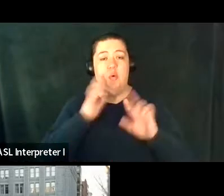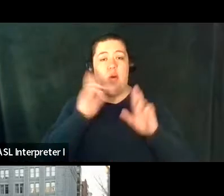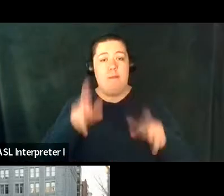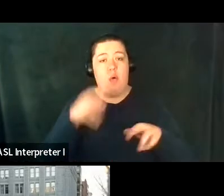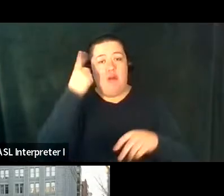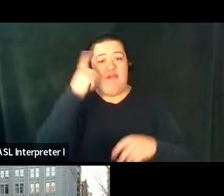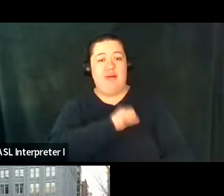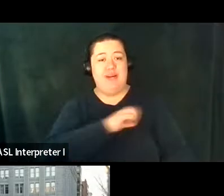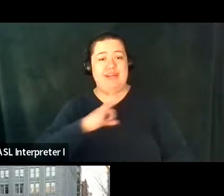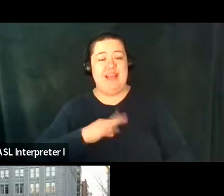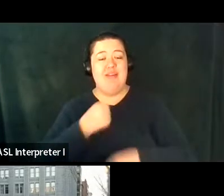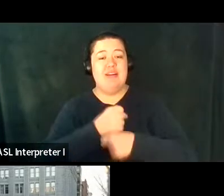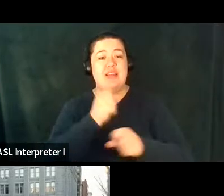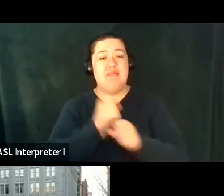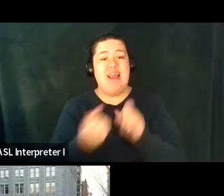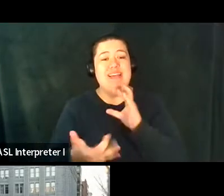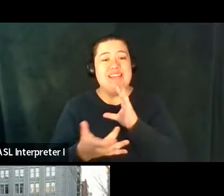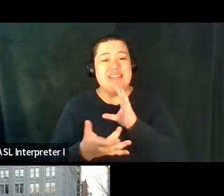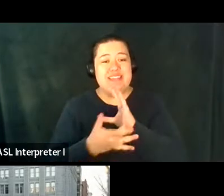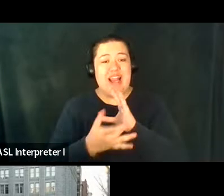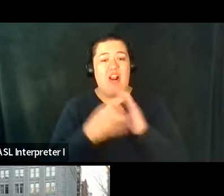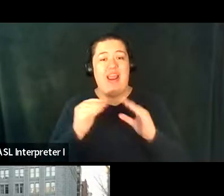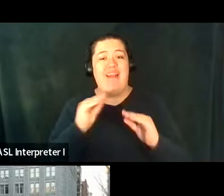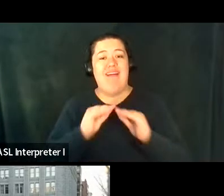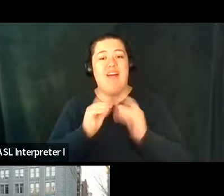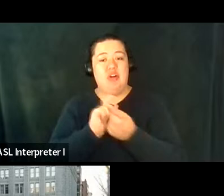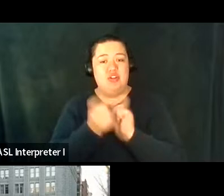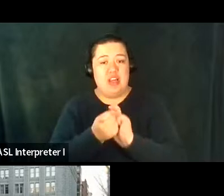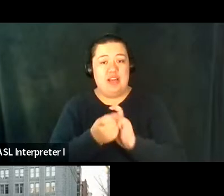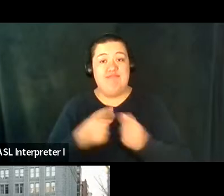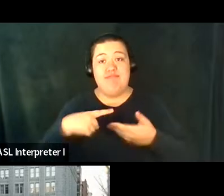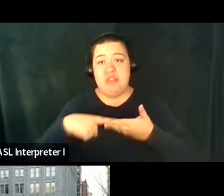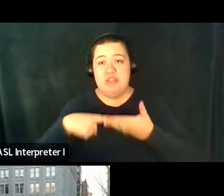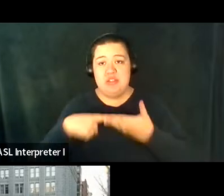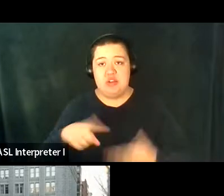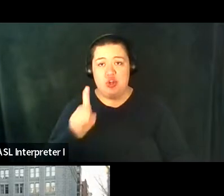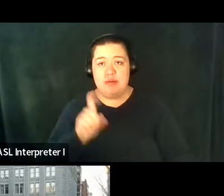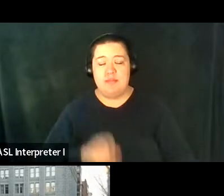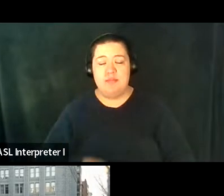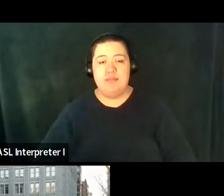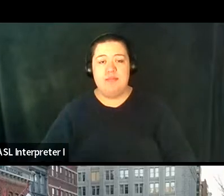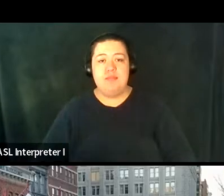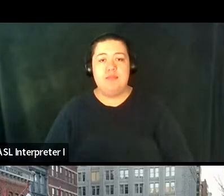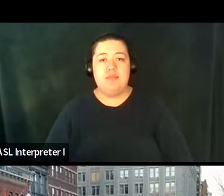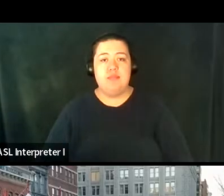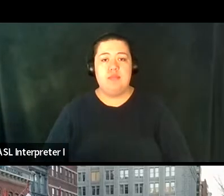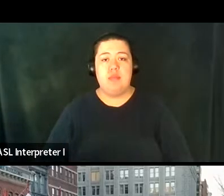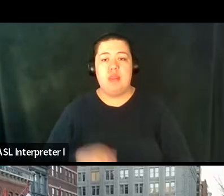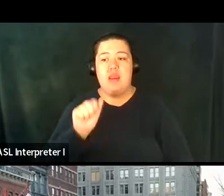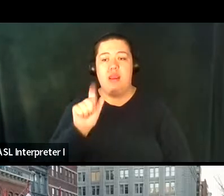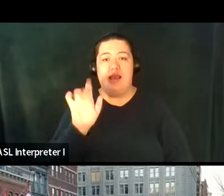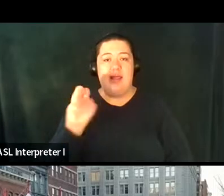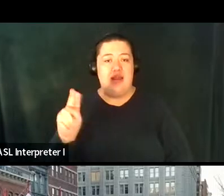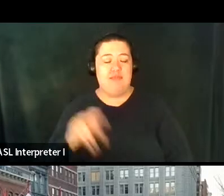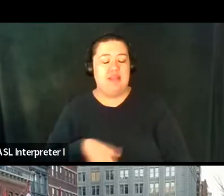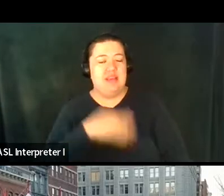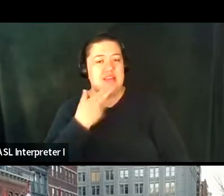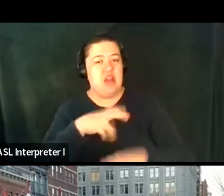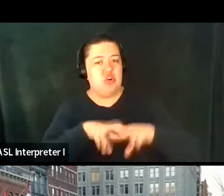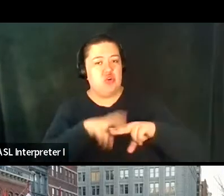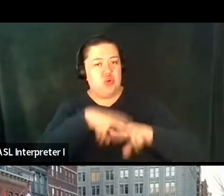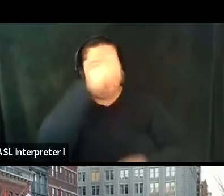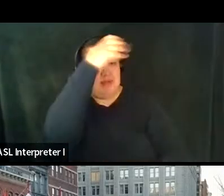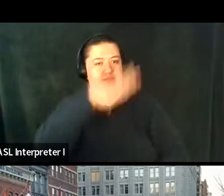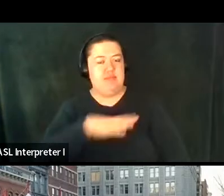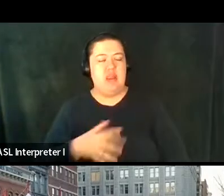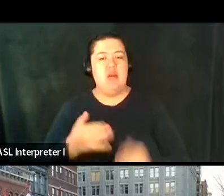technical conforming and editorial changes. Is there discussion? Councilmember Allen. Thanks, Mr. Chairman. I just wanted